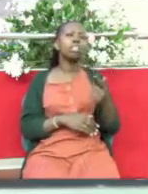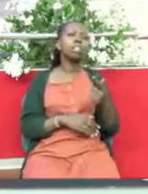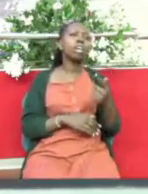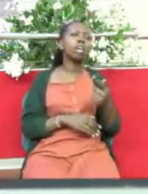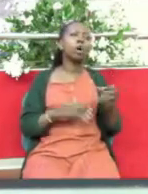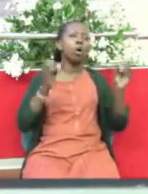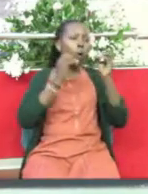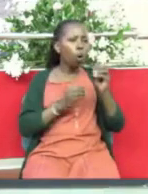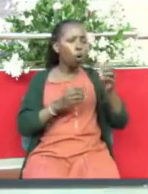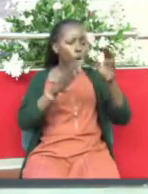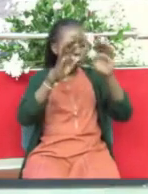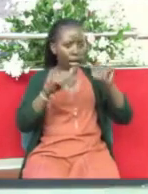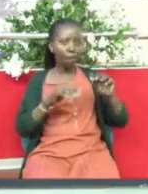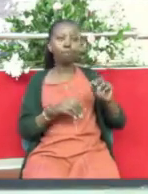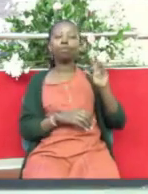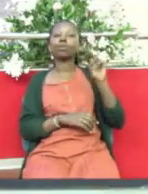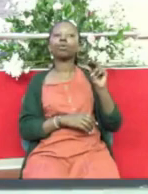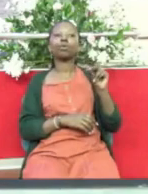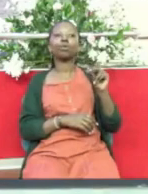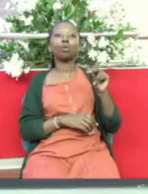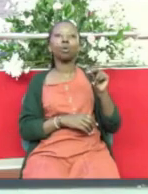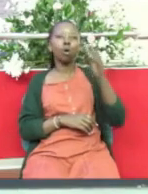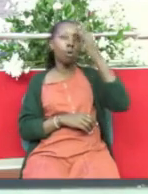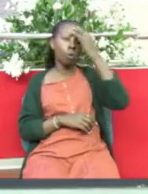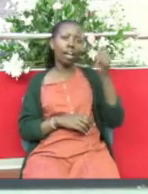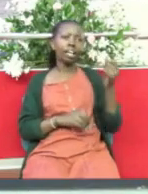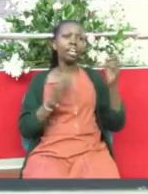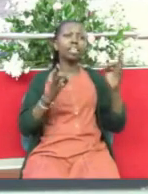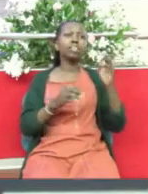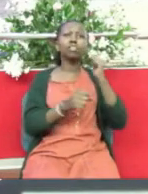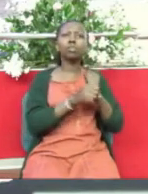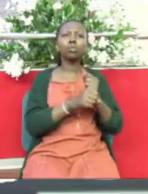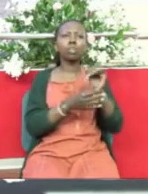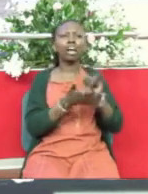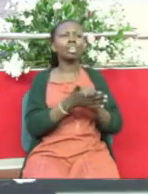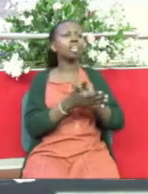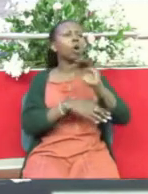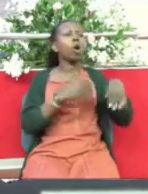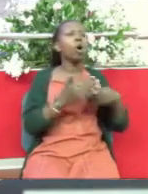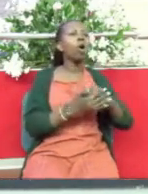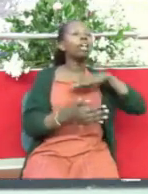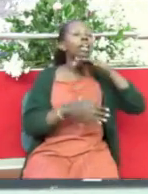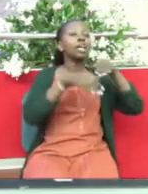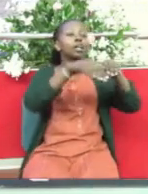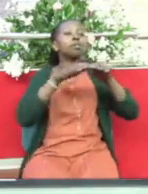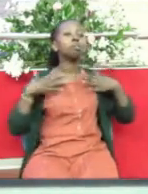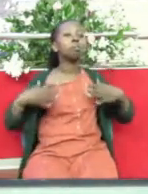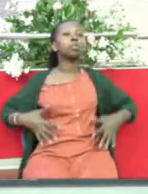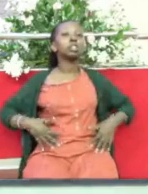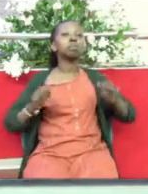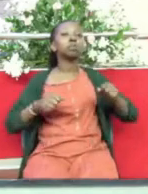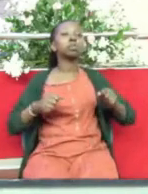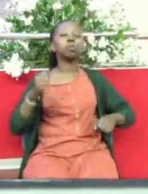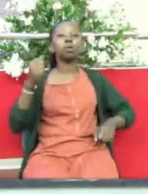out." Hakusema enyi. Because if he did that, so many dead bodies would have come out. Kwa sababu kama angefanya hivyo, mili mingi